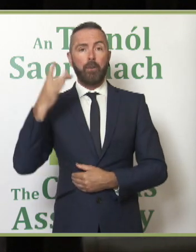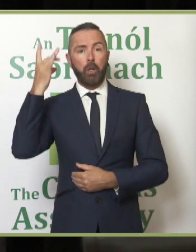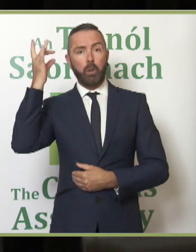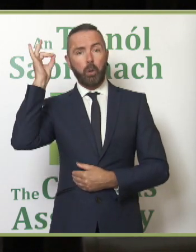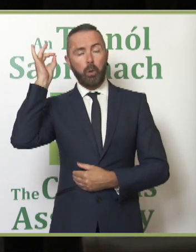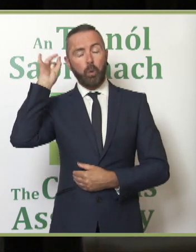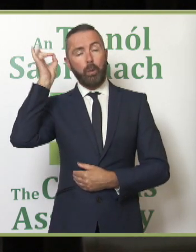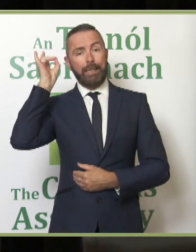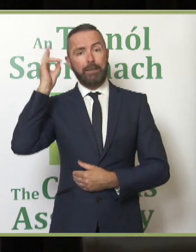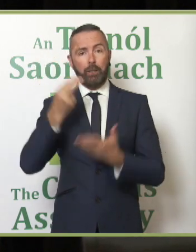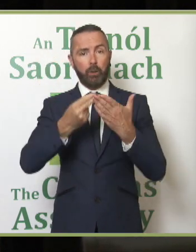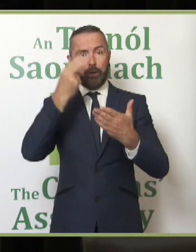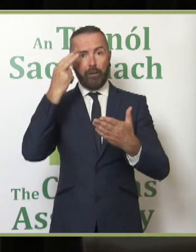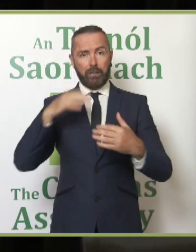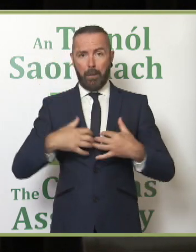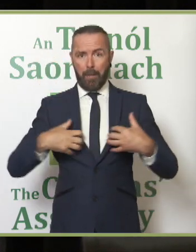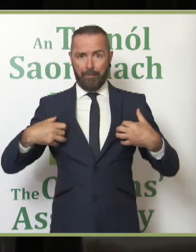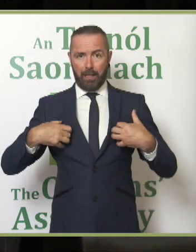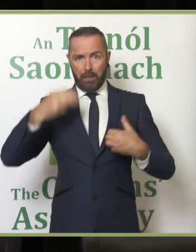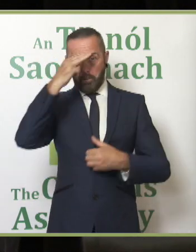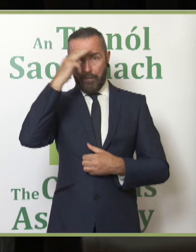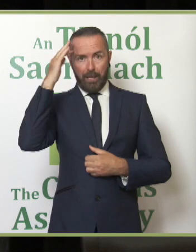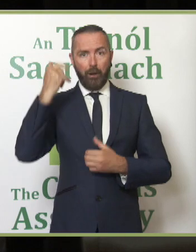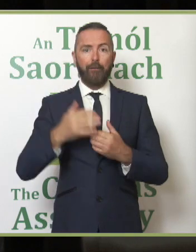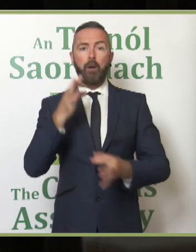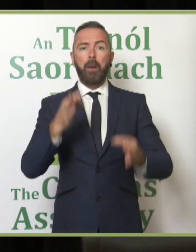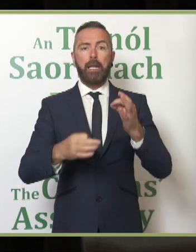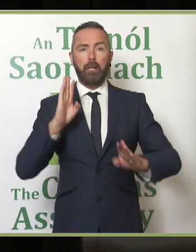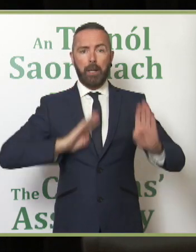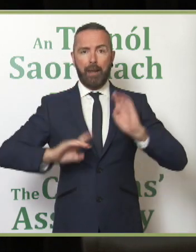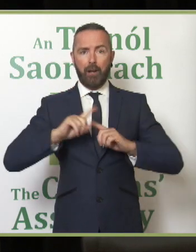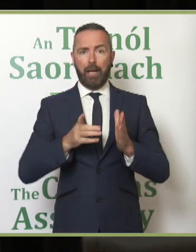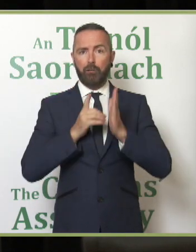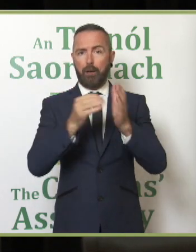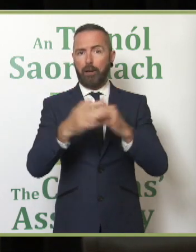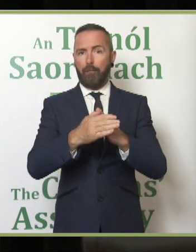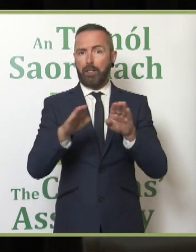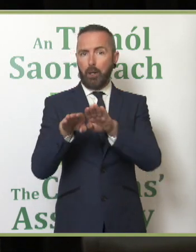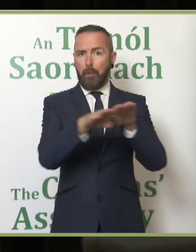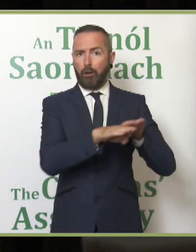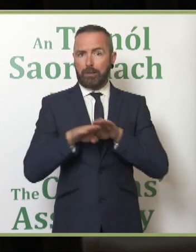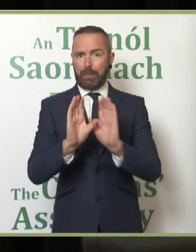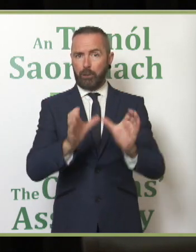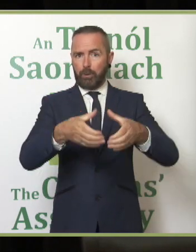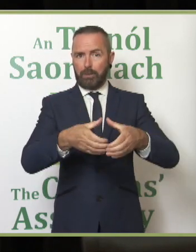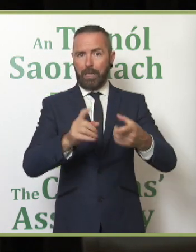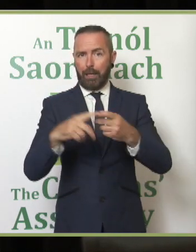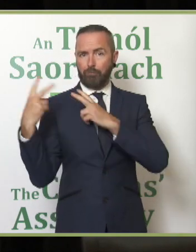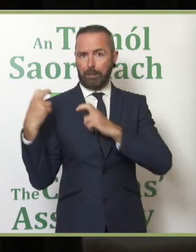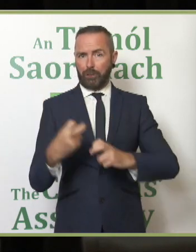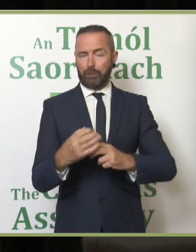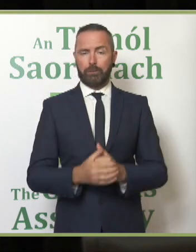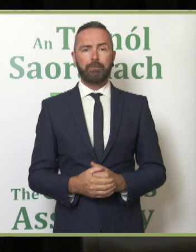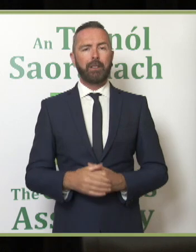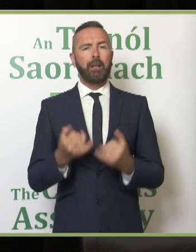where I'm a Professor of Political Behaviour and Director of the Democracy Unit Research Centre. And as Paul has said,